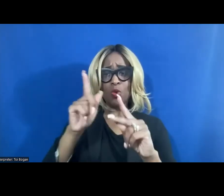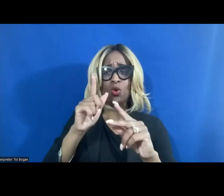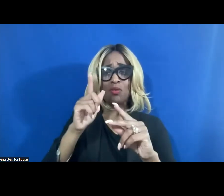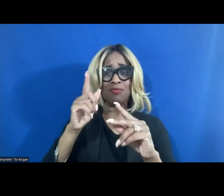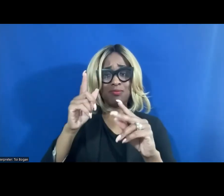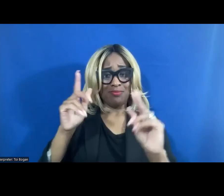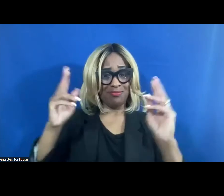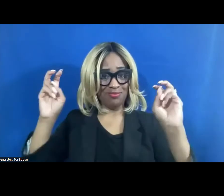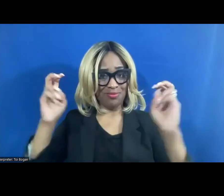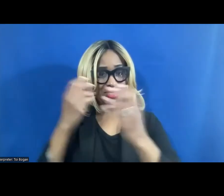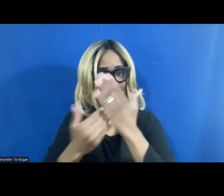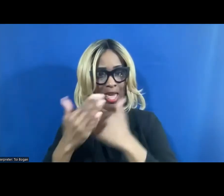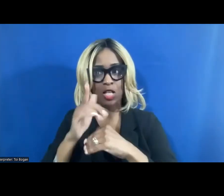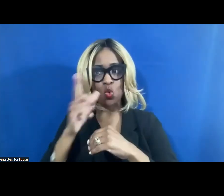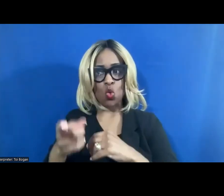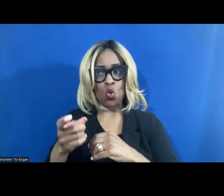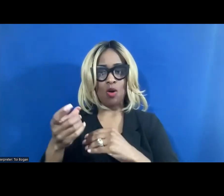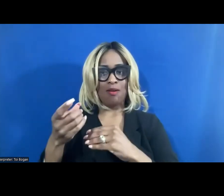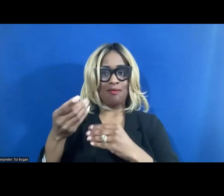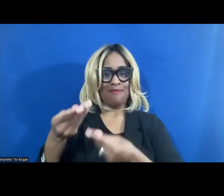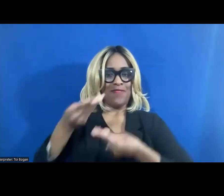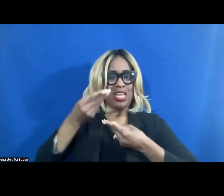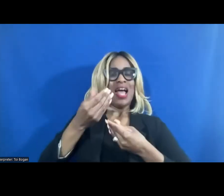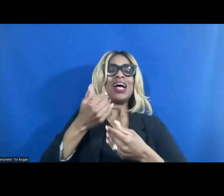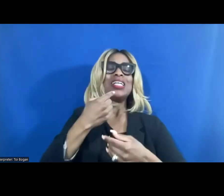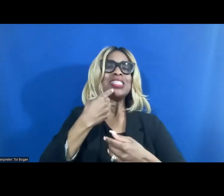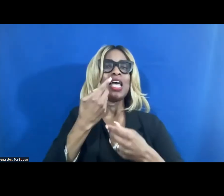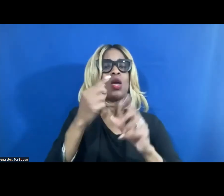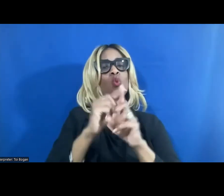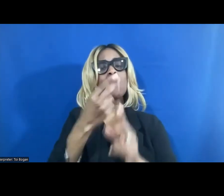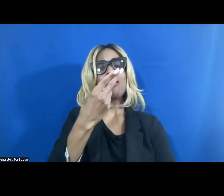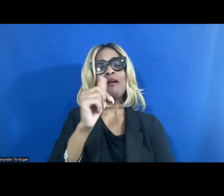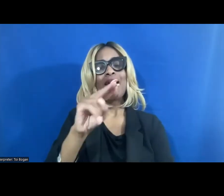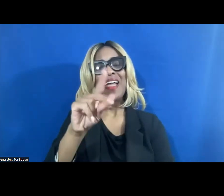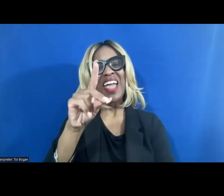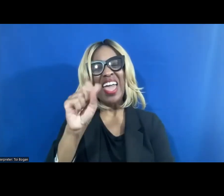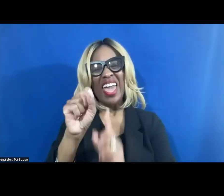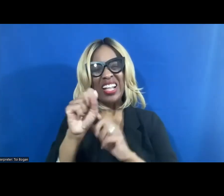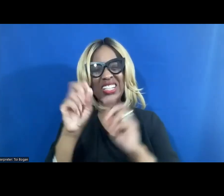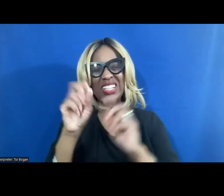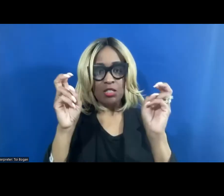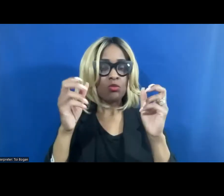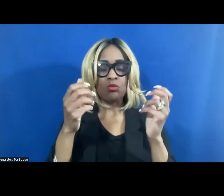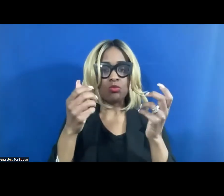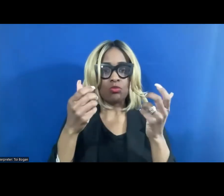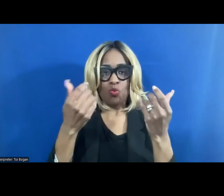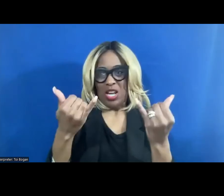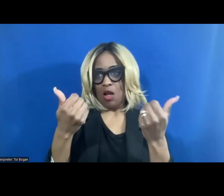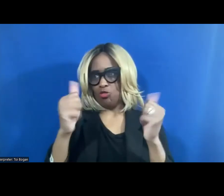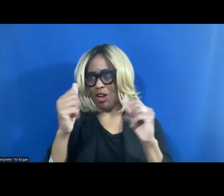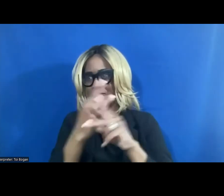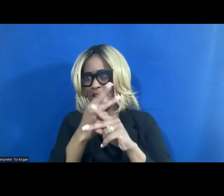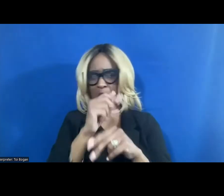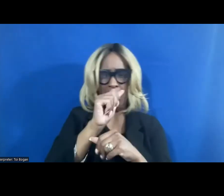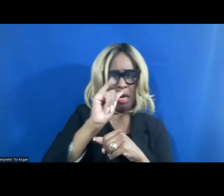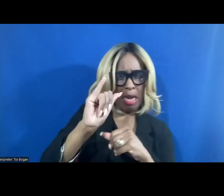to our economy. And when I say hands, I know that we're kind of in this scary time of figuring out what AI is and what robots can